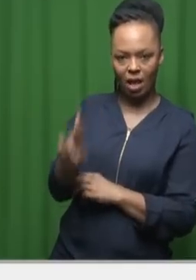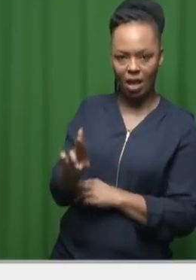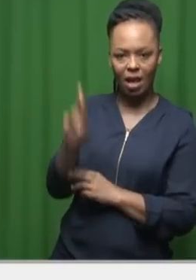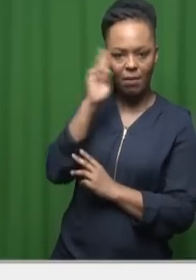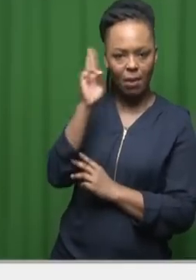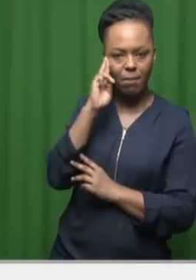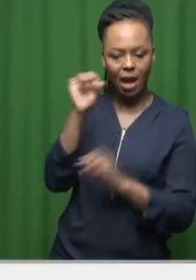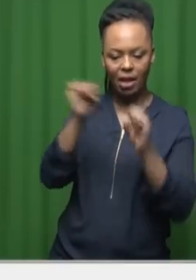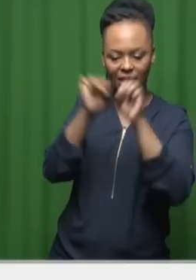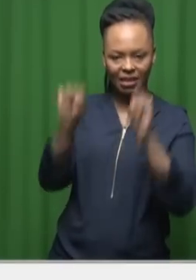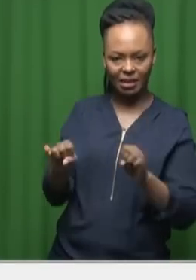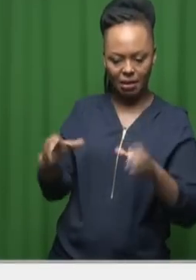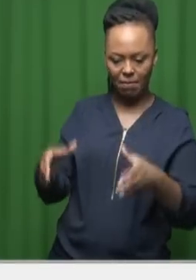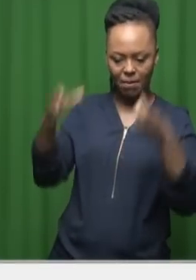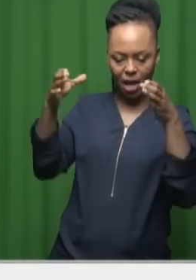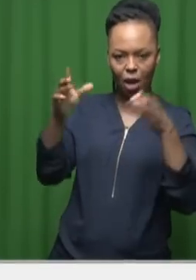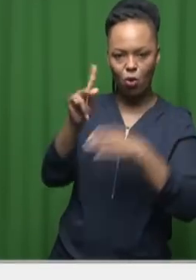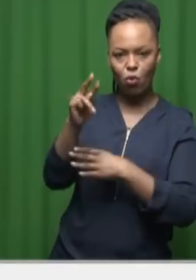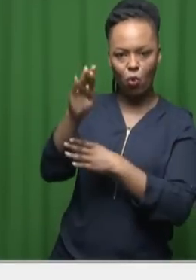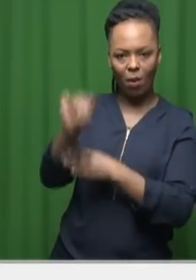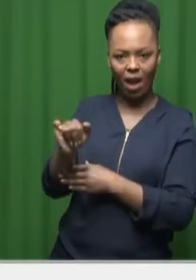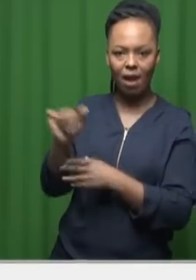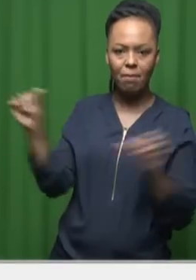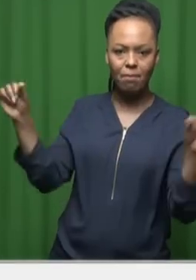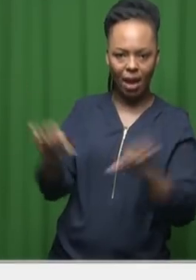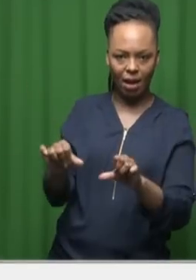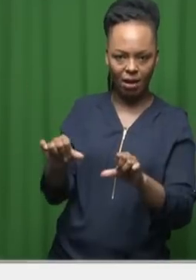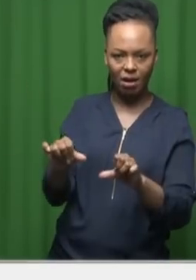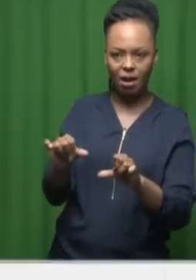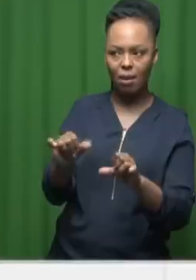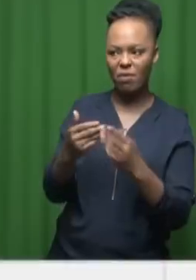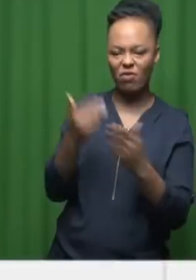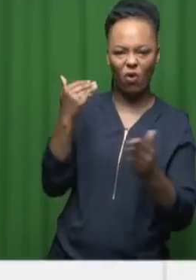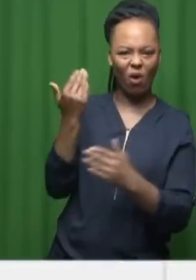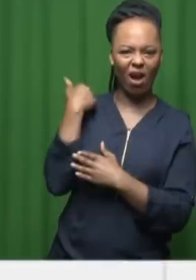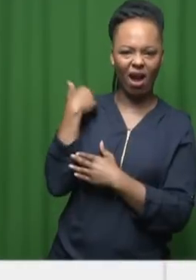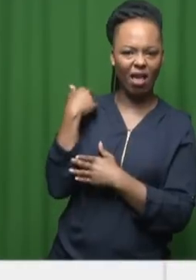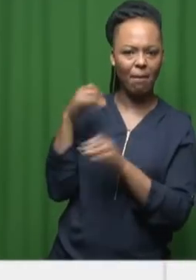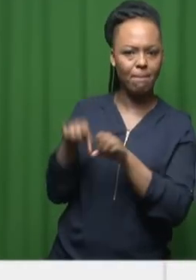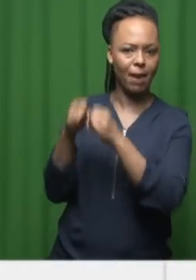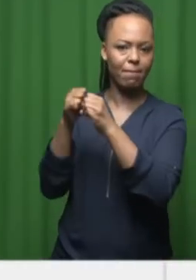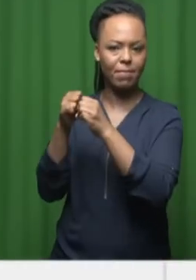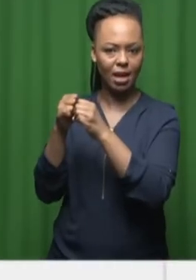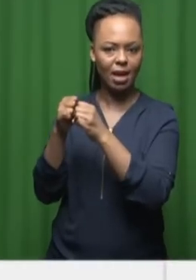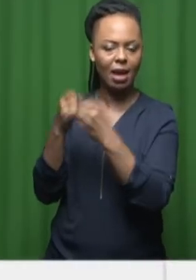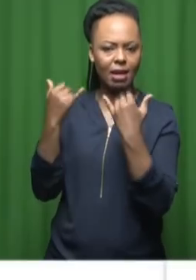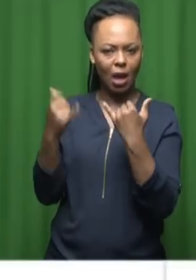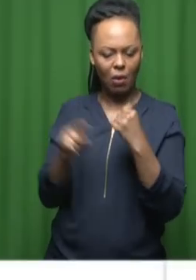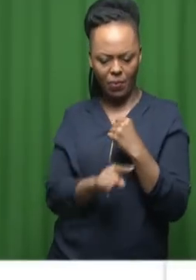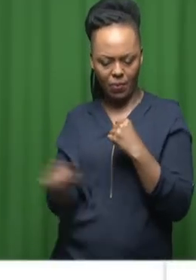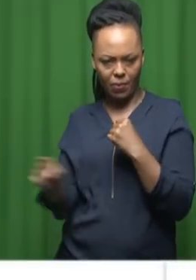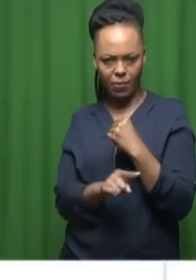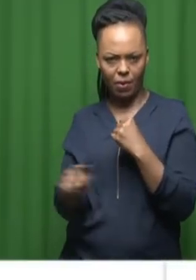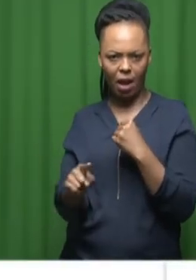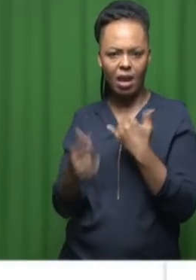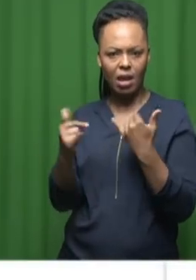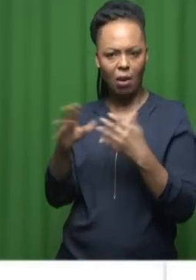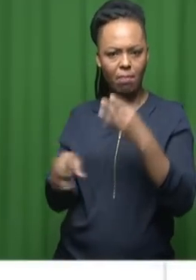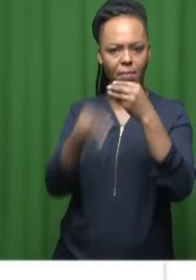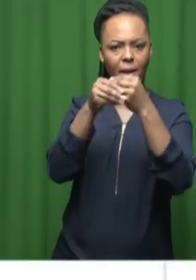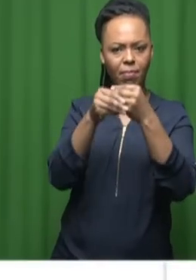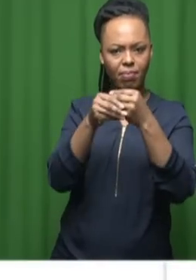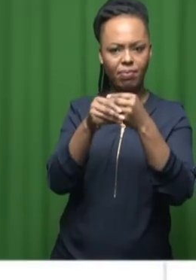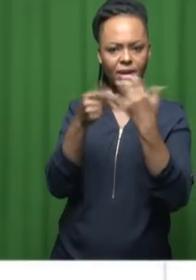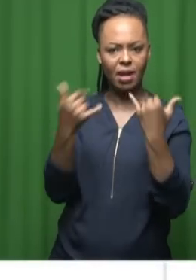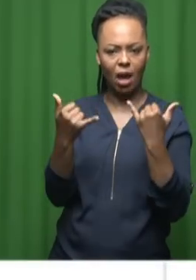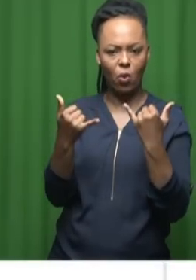Coburg was down for a while. So we've now got nuclear at the bottom there. And now we can say, well, what about a bit of hydro? If we bring in